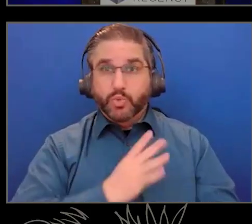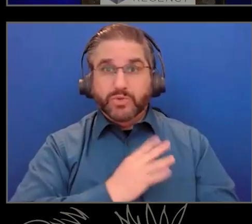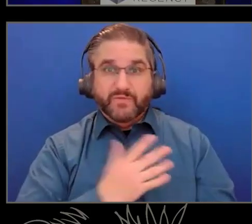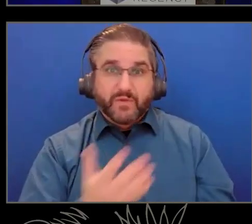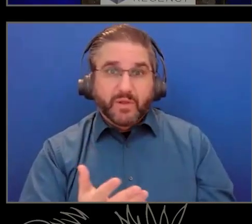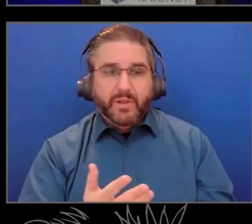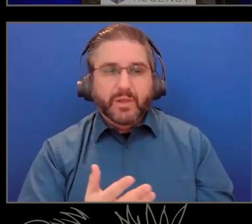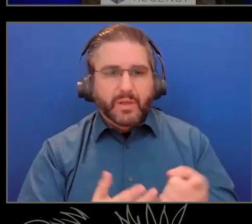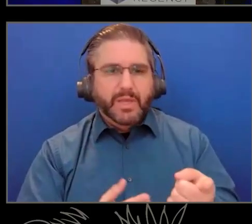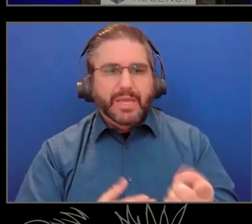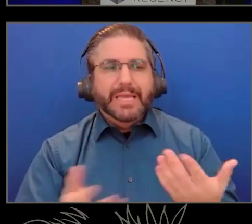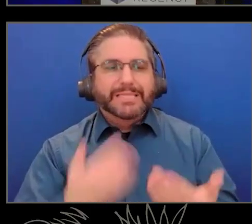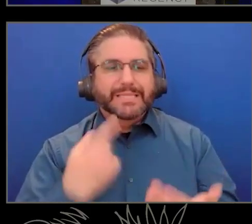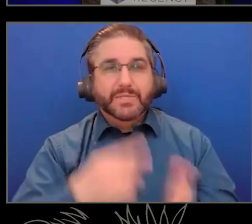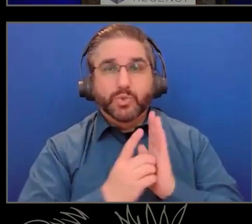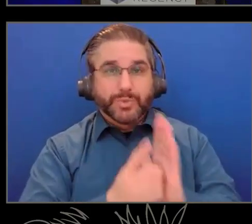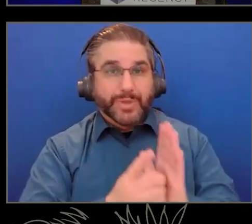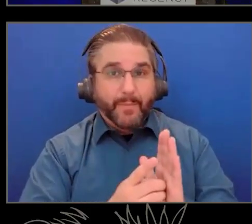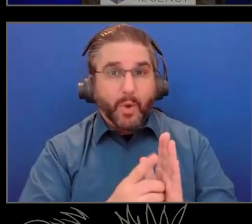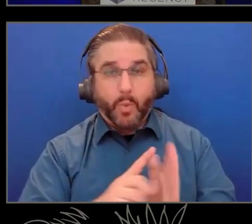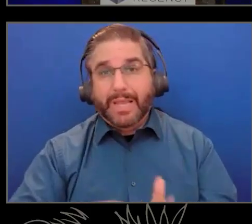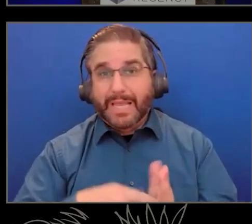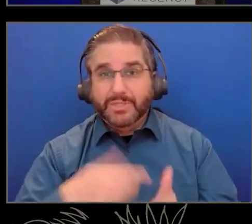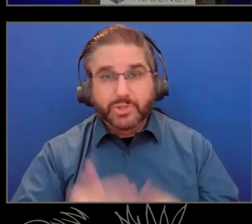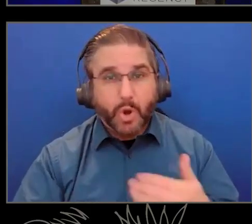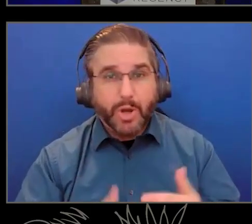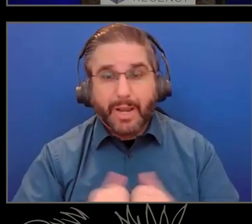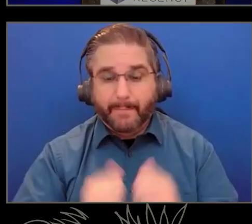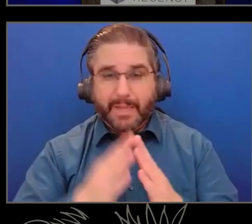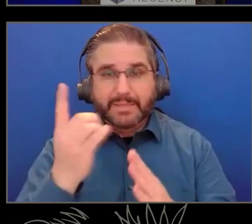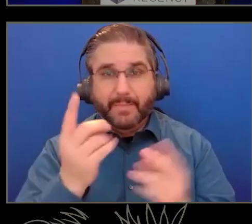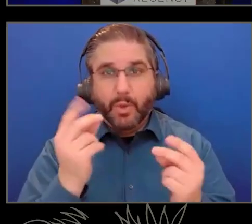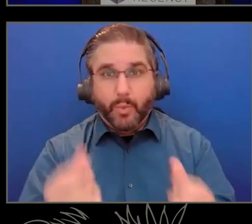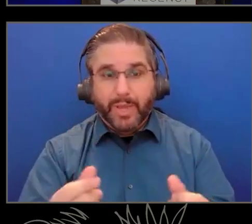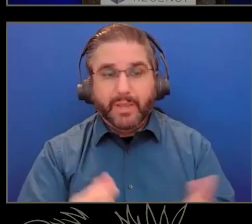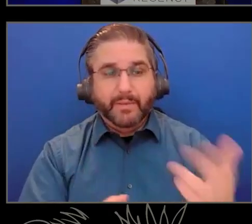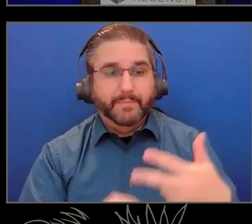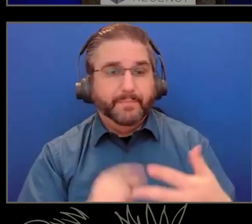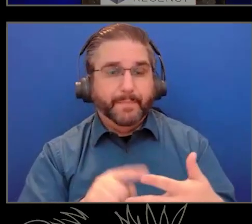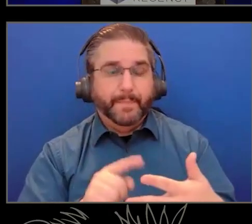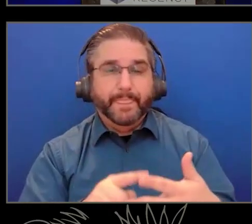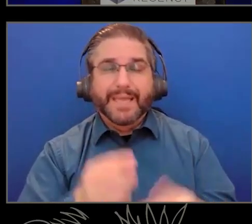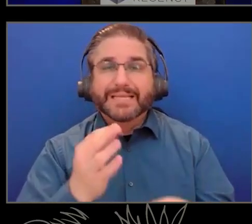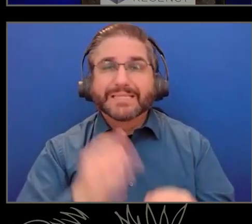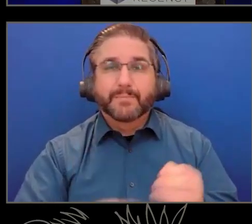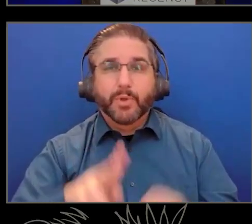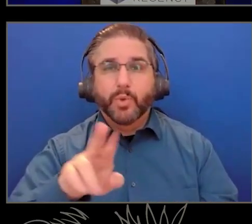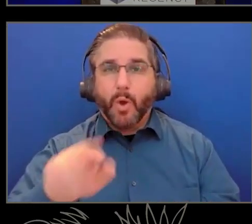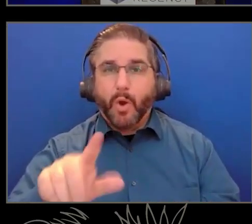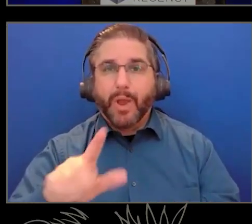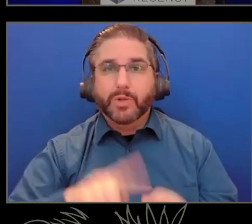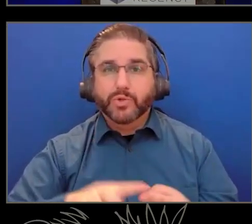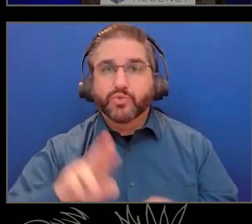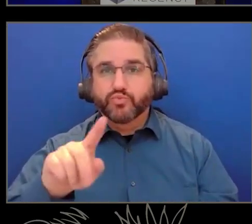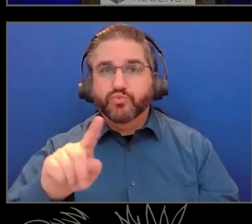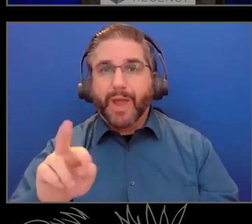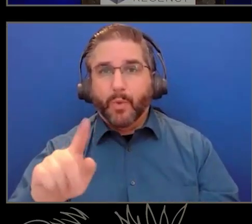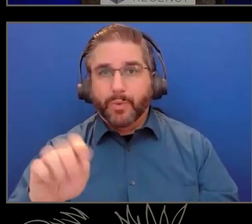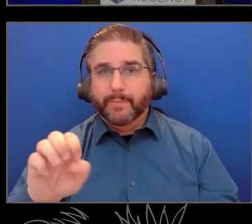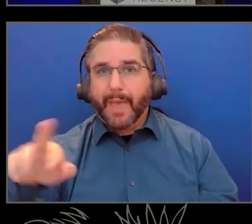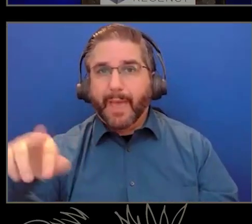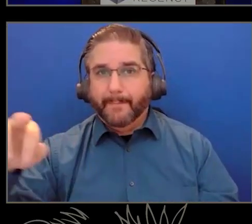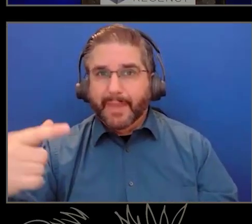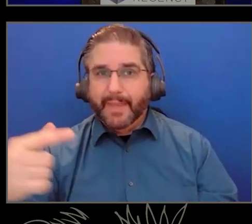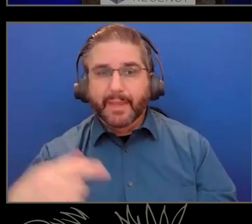should use it because it's easy to demo and get started with to build something quickly. It's a simple URL to route mapping. That's really nice. You get these conventions